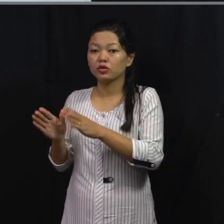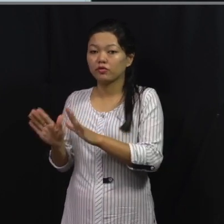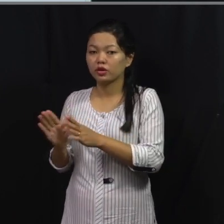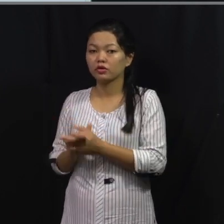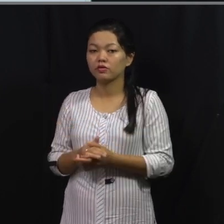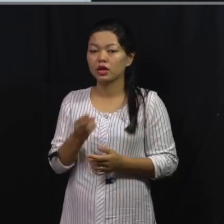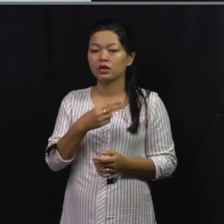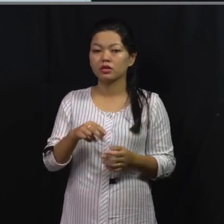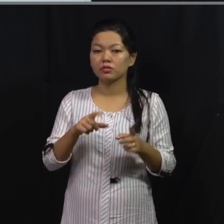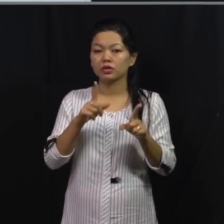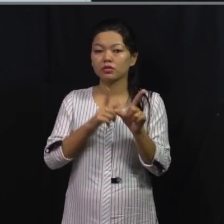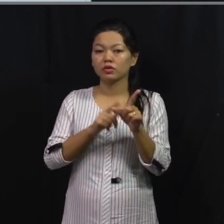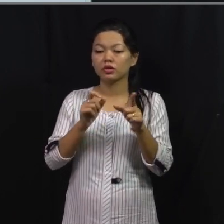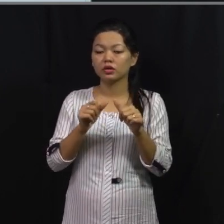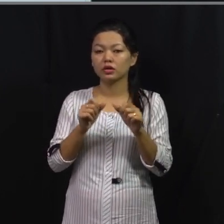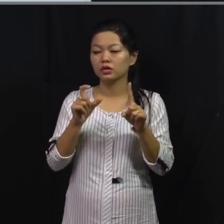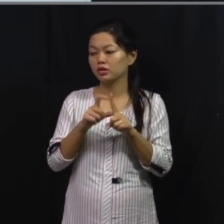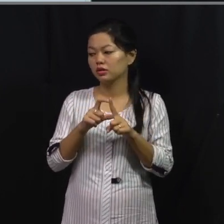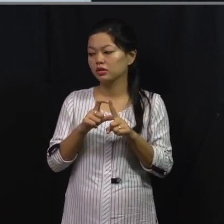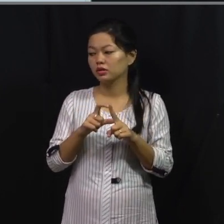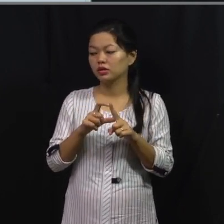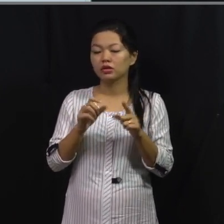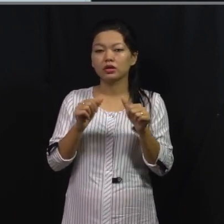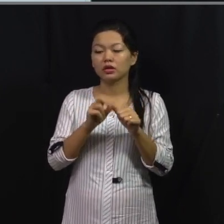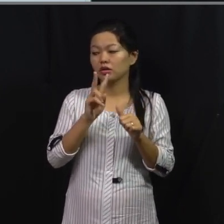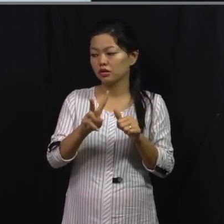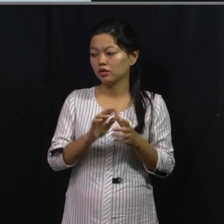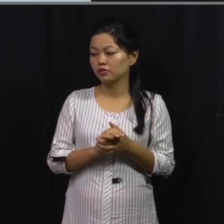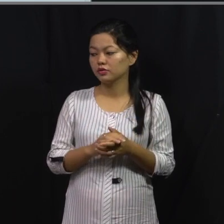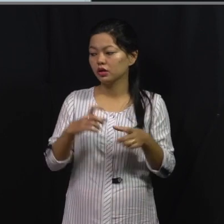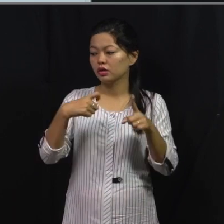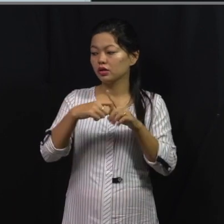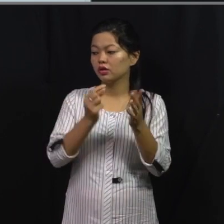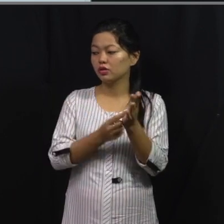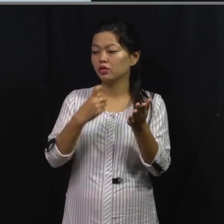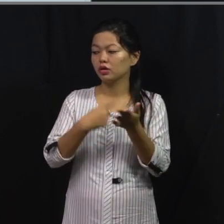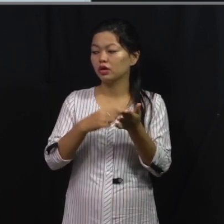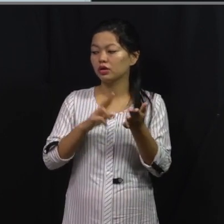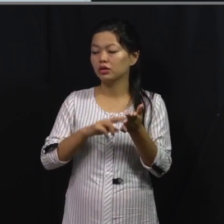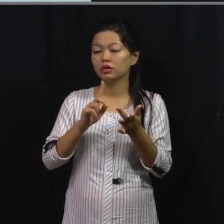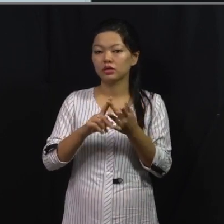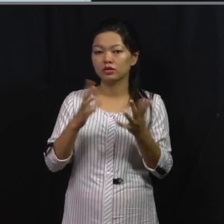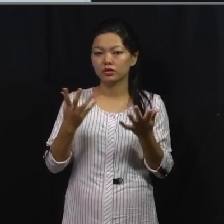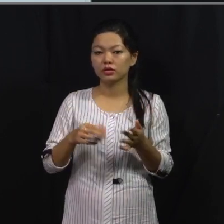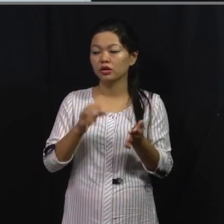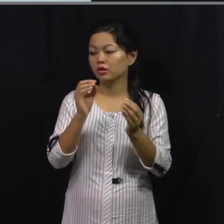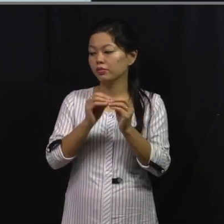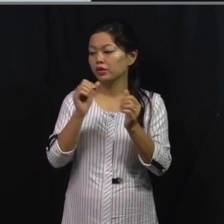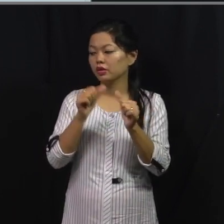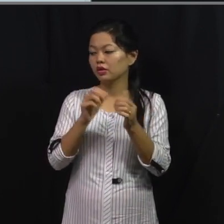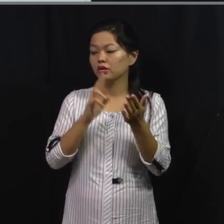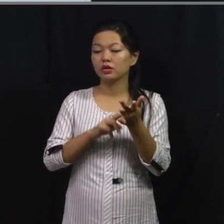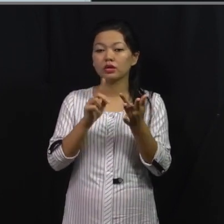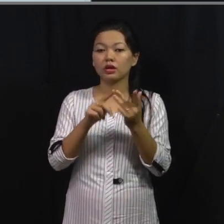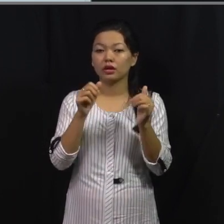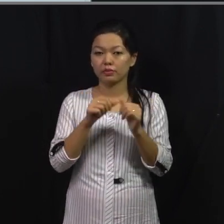Yadavs, Kurni, and Banya in the society. And we will be discussing about the provisions which has been adopted by the